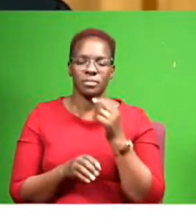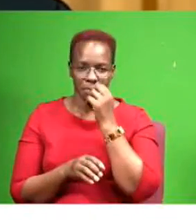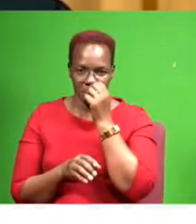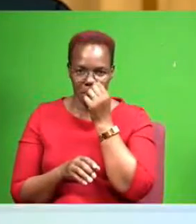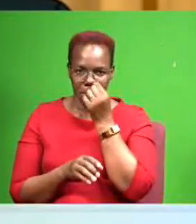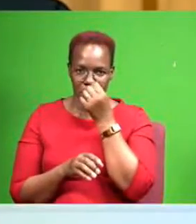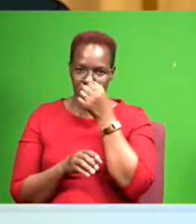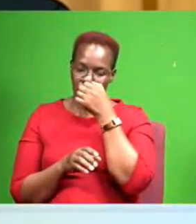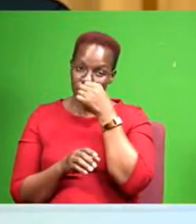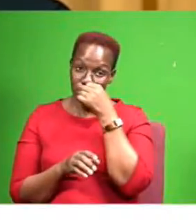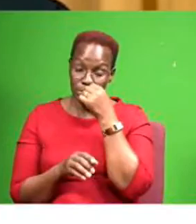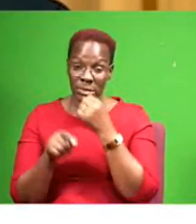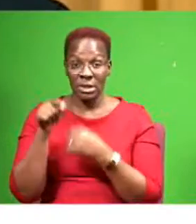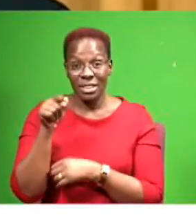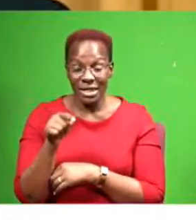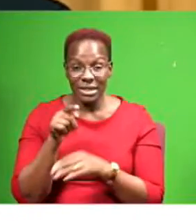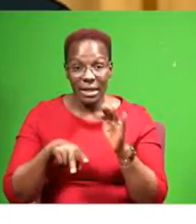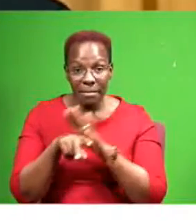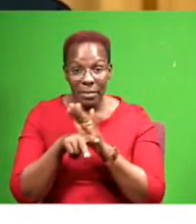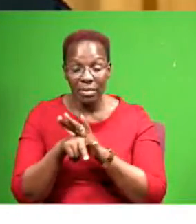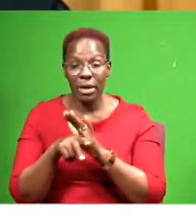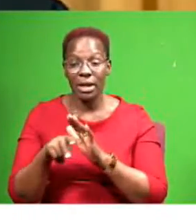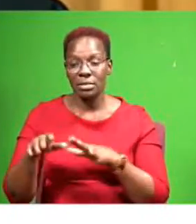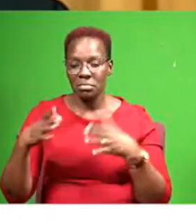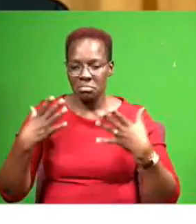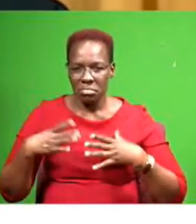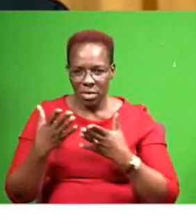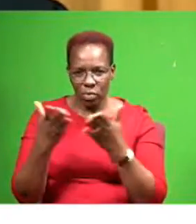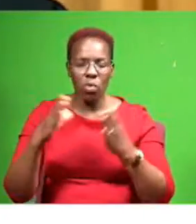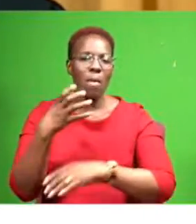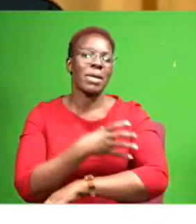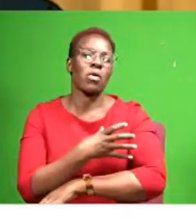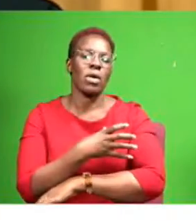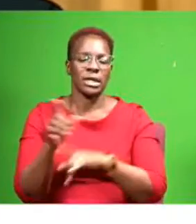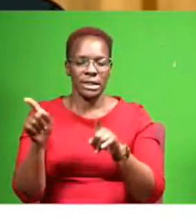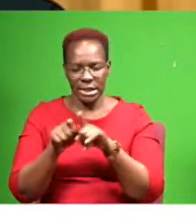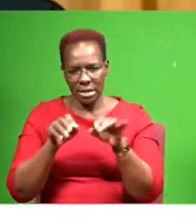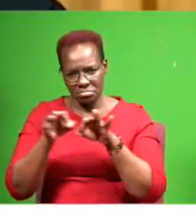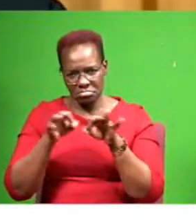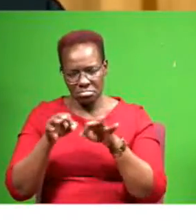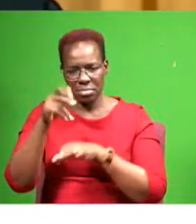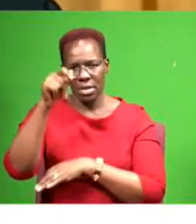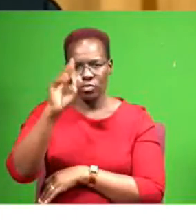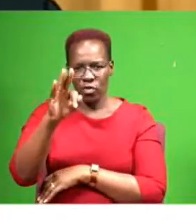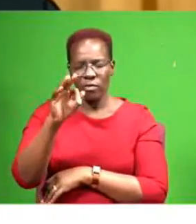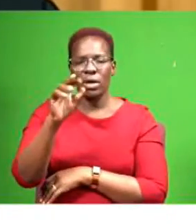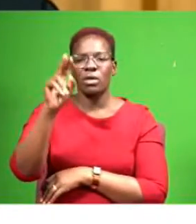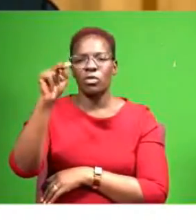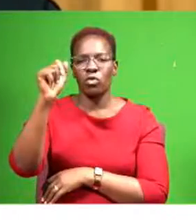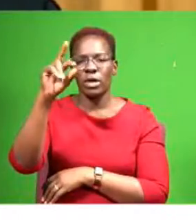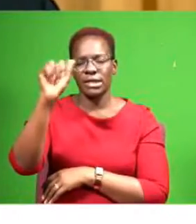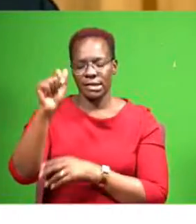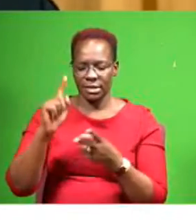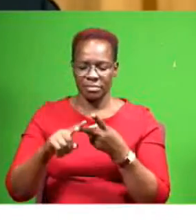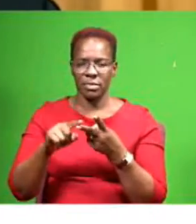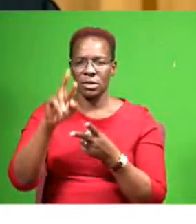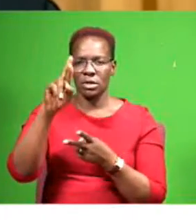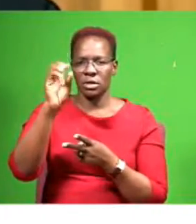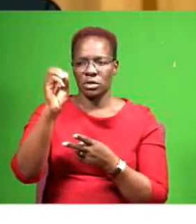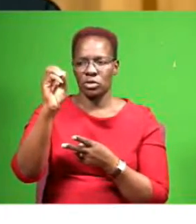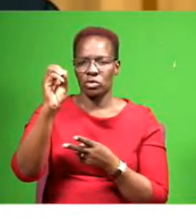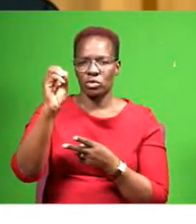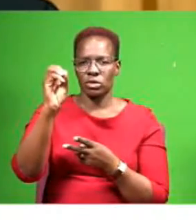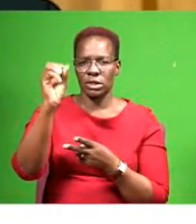This is the exercise of the primary constituent power as explained by Professor Nwabweze, Professor Rosnai,